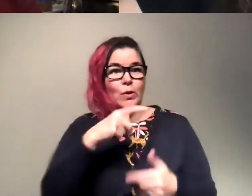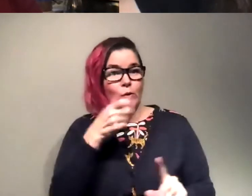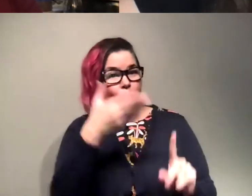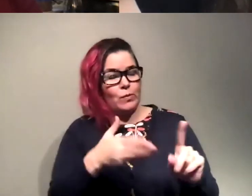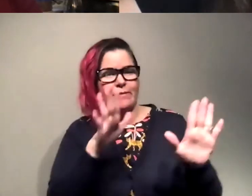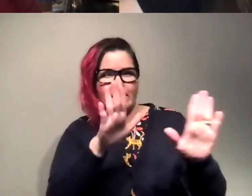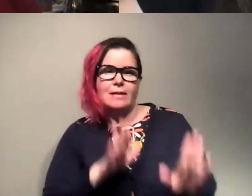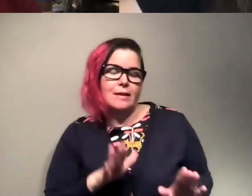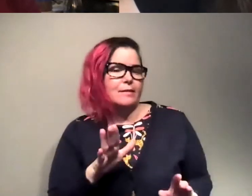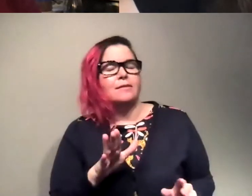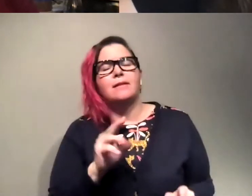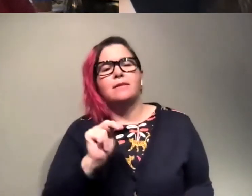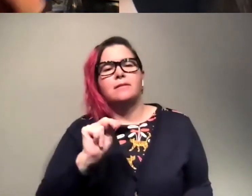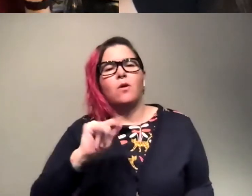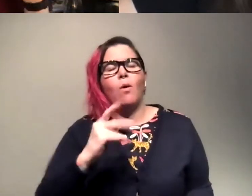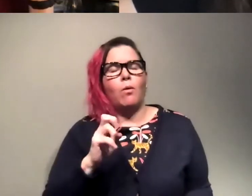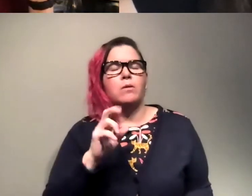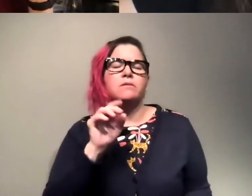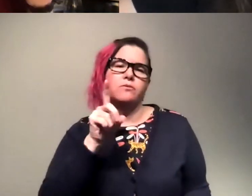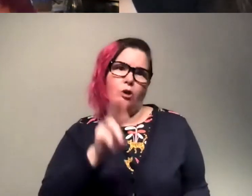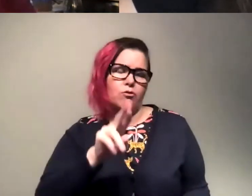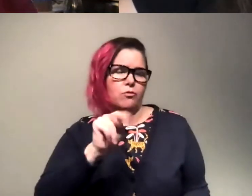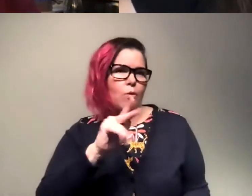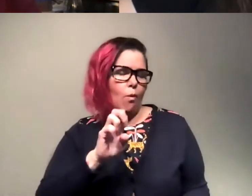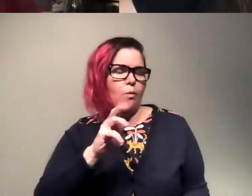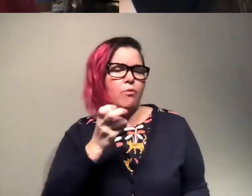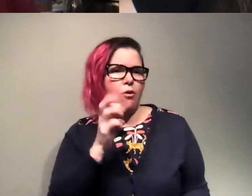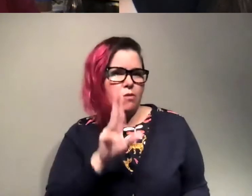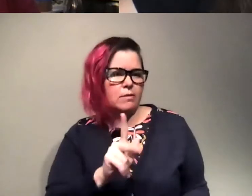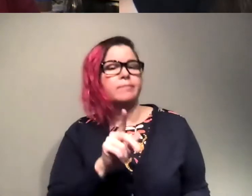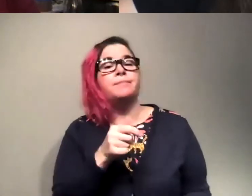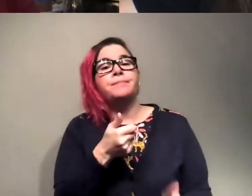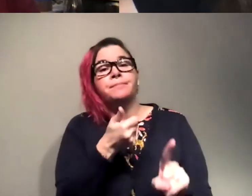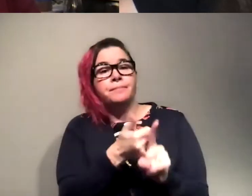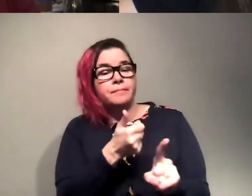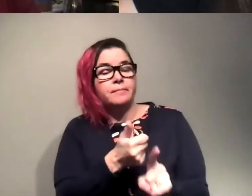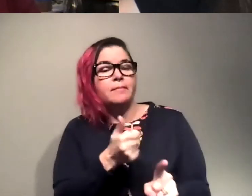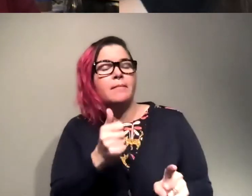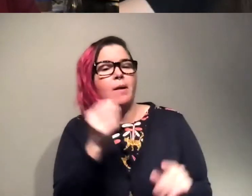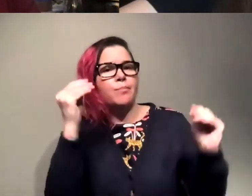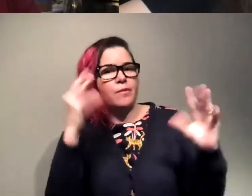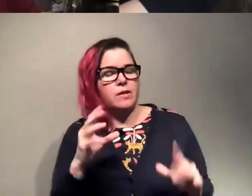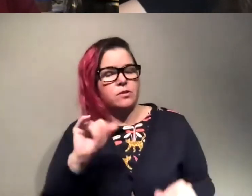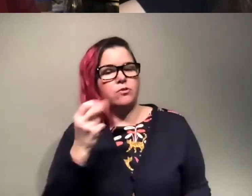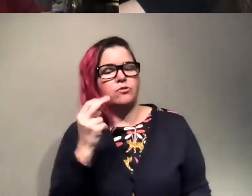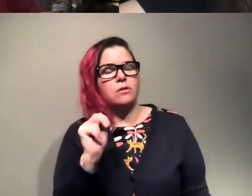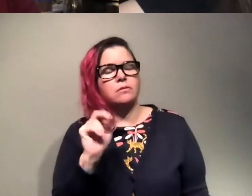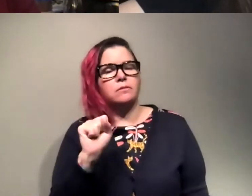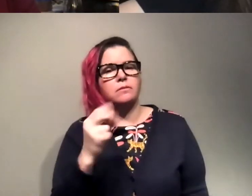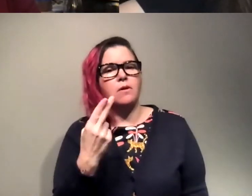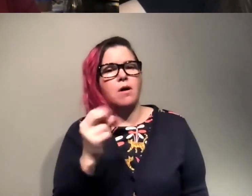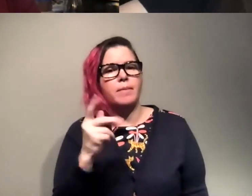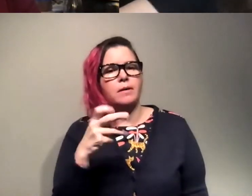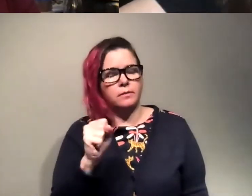fantastic Nichole Broderick, Dr. Nichole Broderick. She is a professor at Johns Hopkins and was